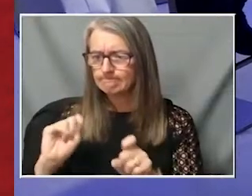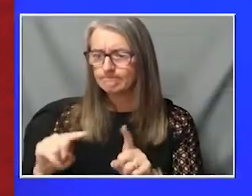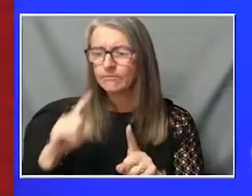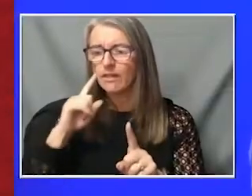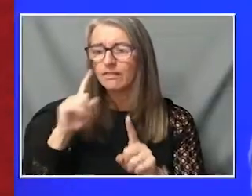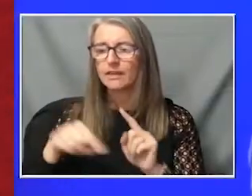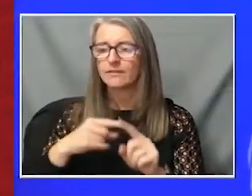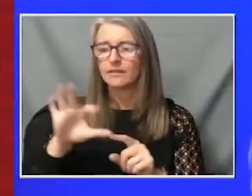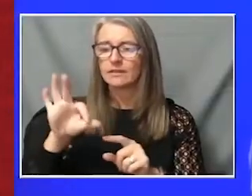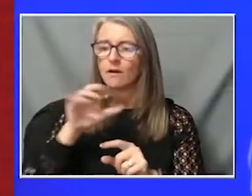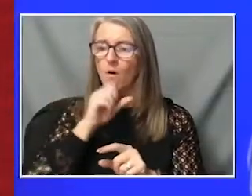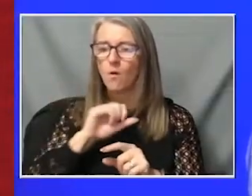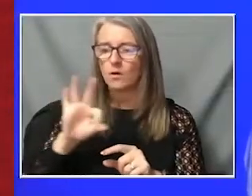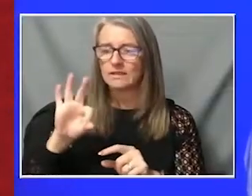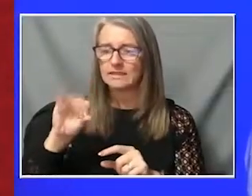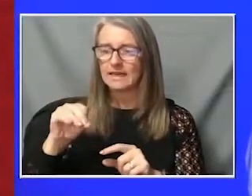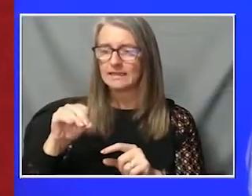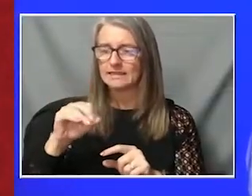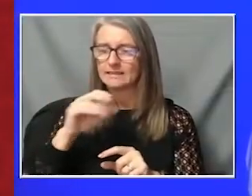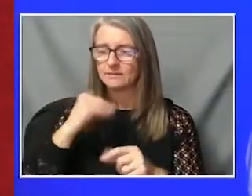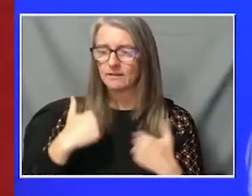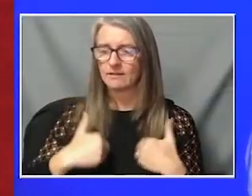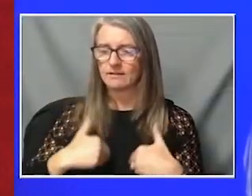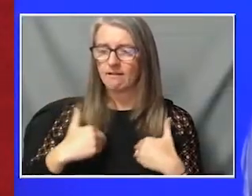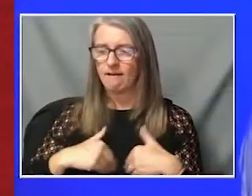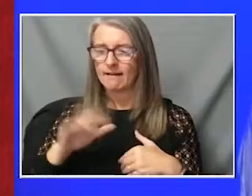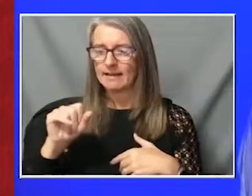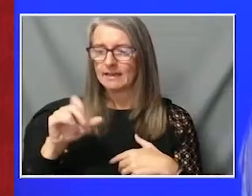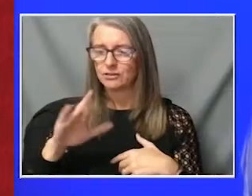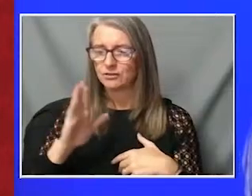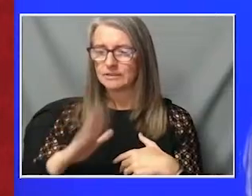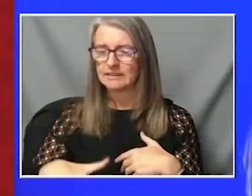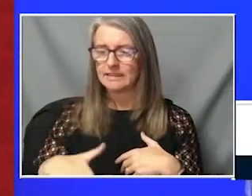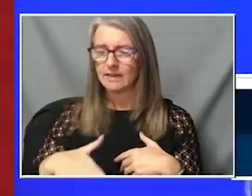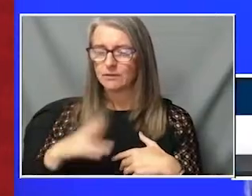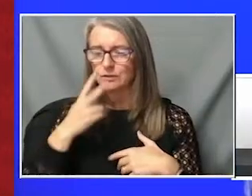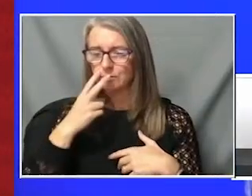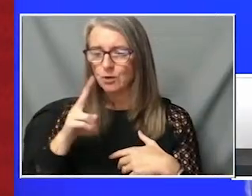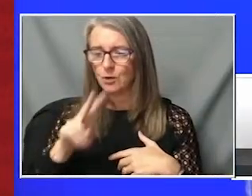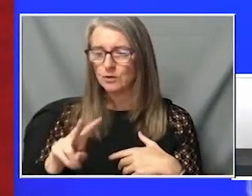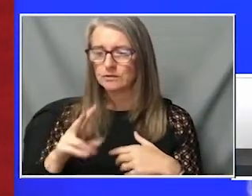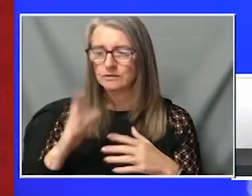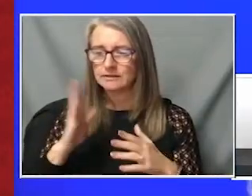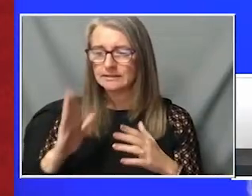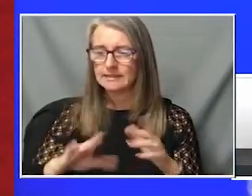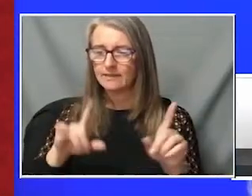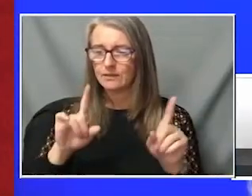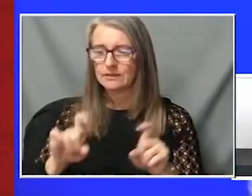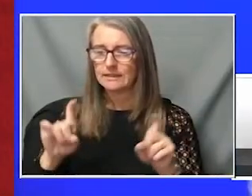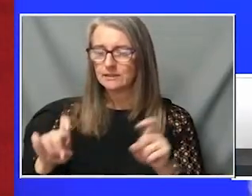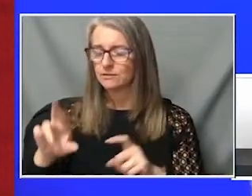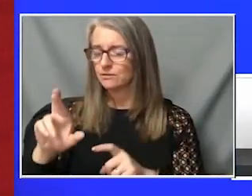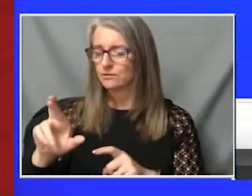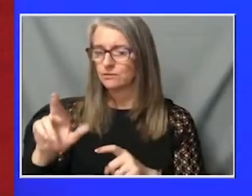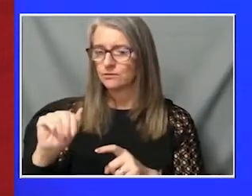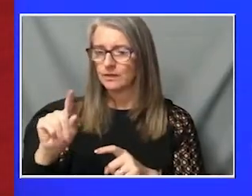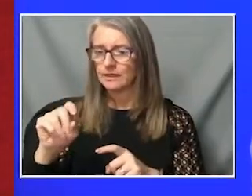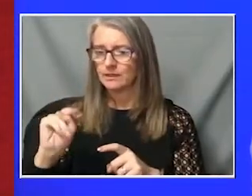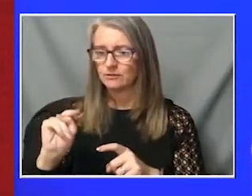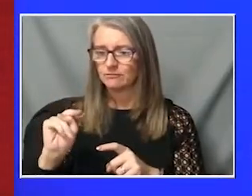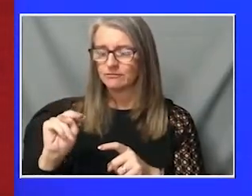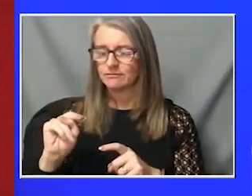have a 90-year-old that comes in with lung cancer that never smoked, but lived in the same house and never was tested for radon. Again,